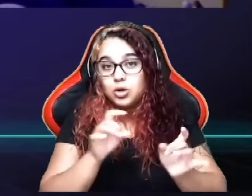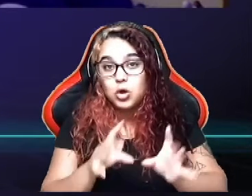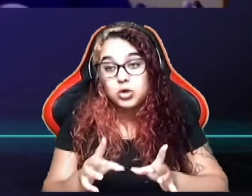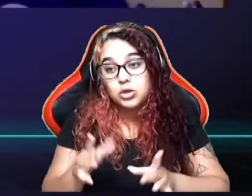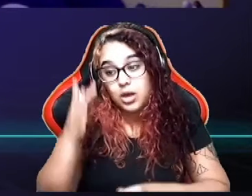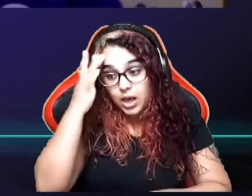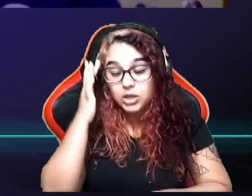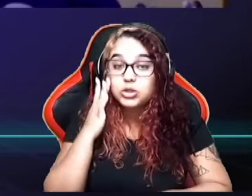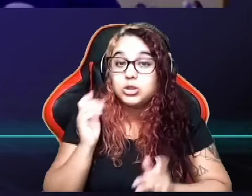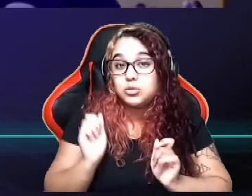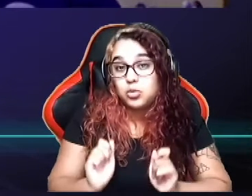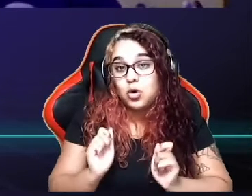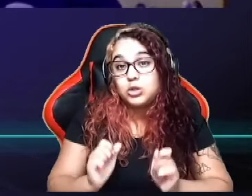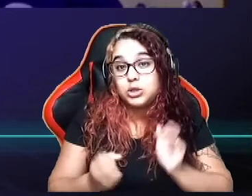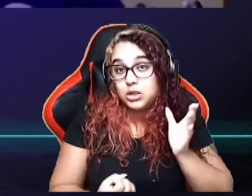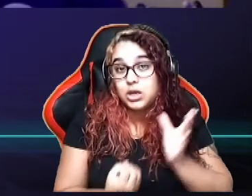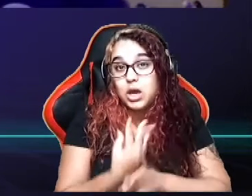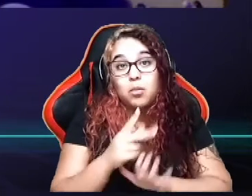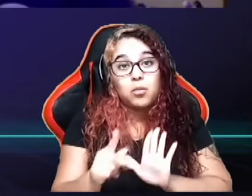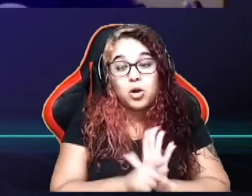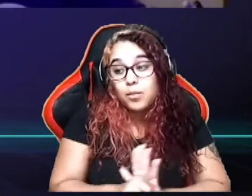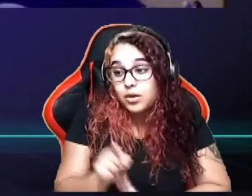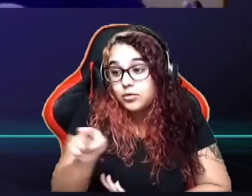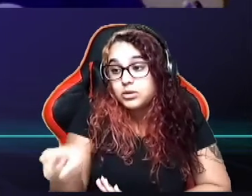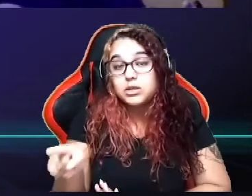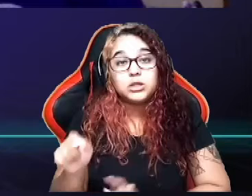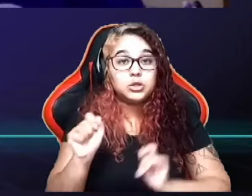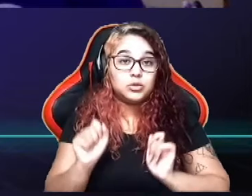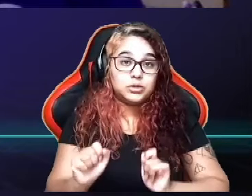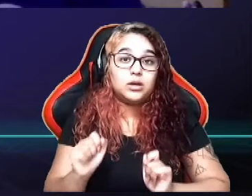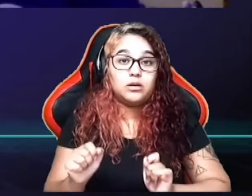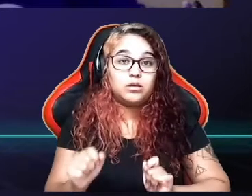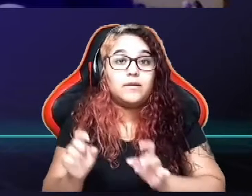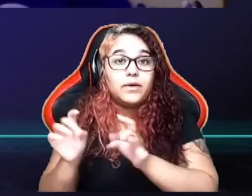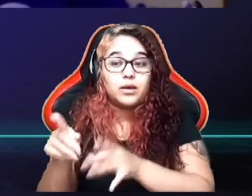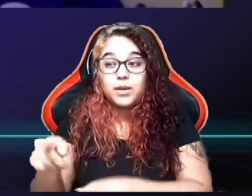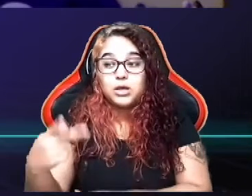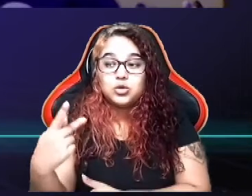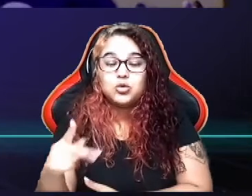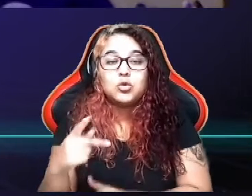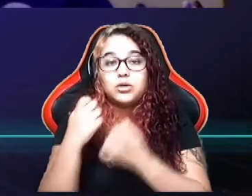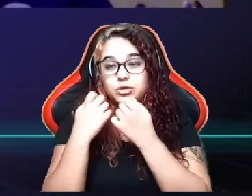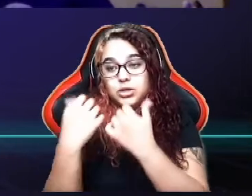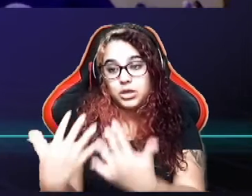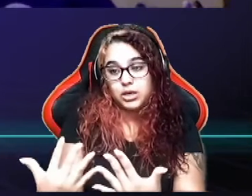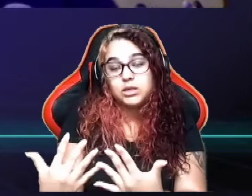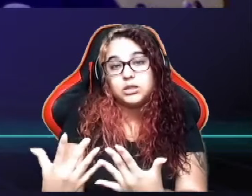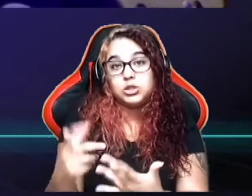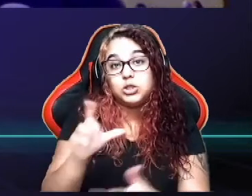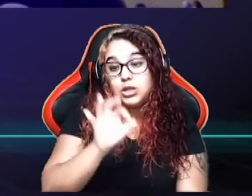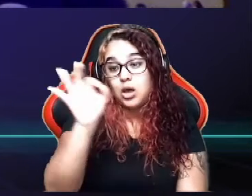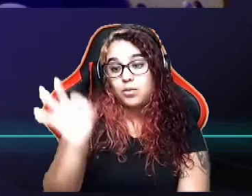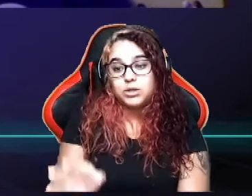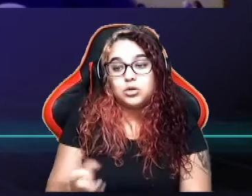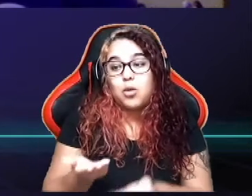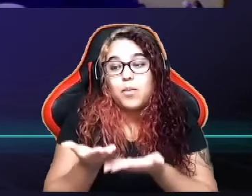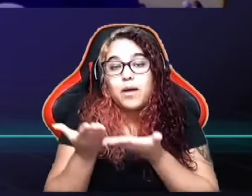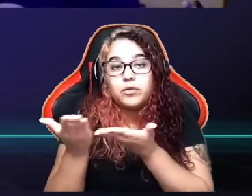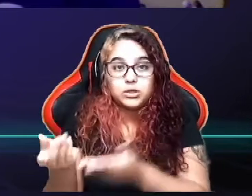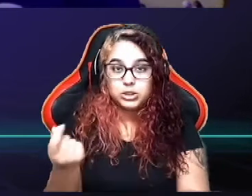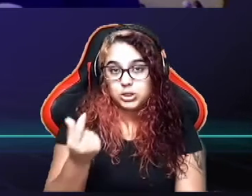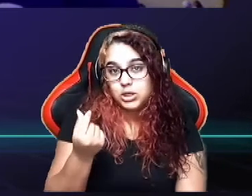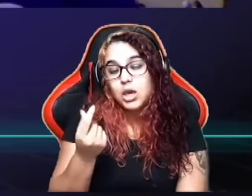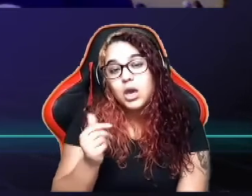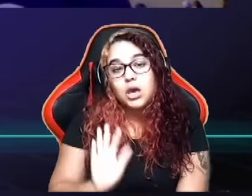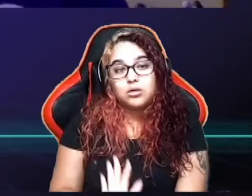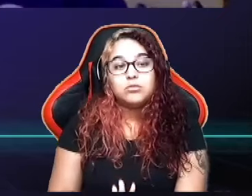influencer, if you tell them that you might develop a product for their audience that could be relevant for